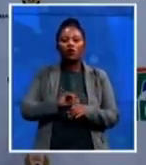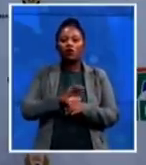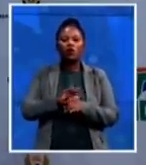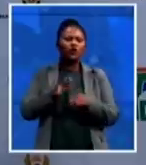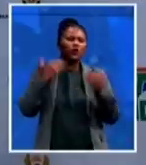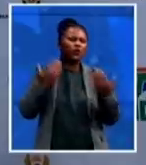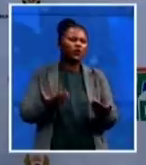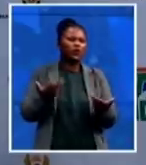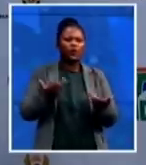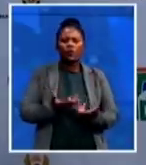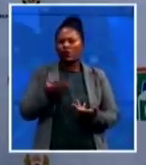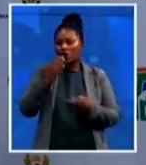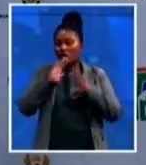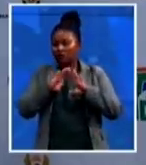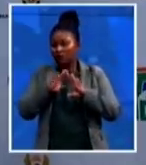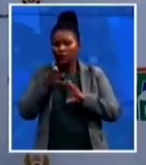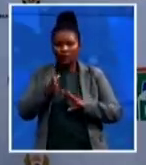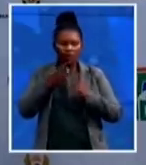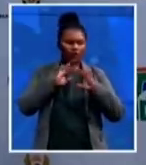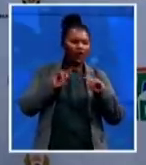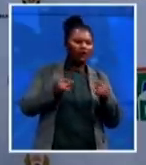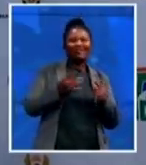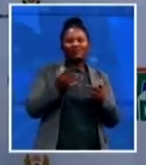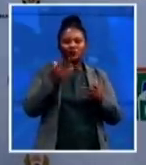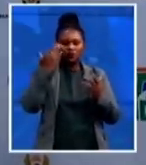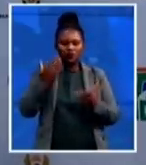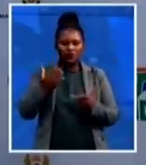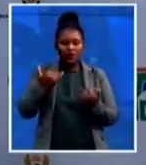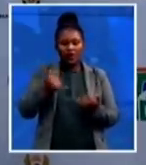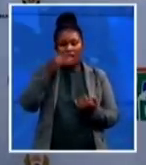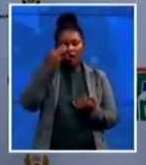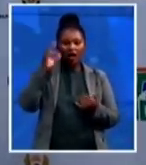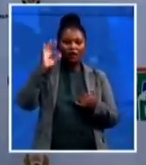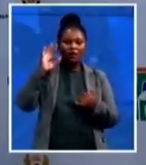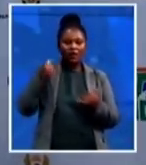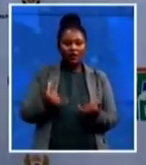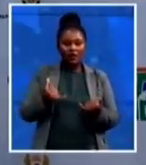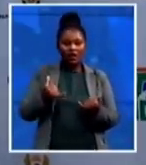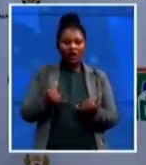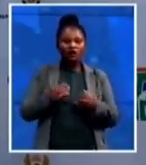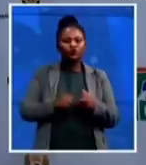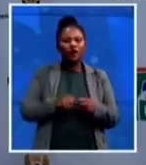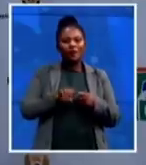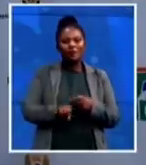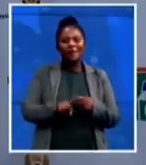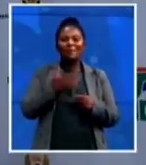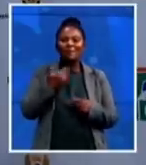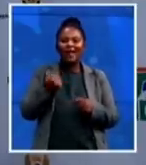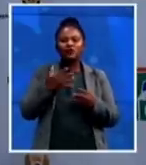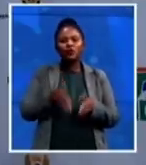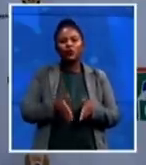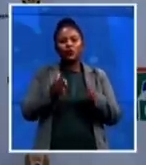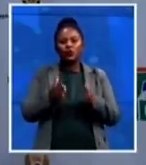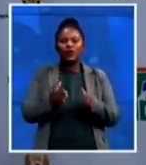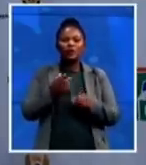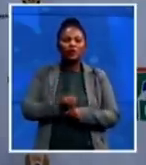The attitude the government is adopting is find the best possible way of navigating whilst